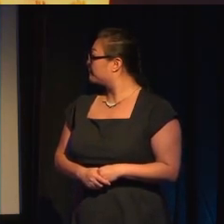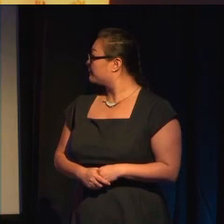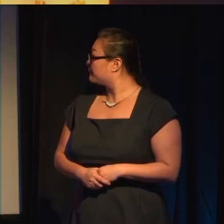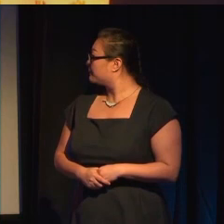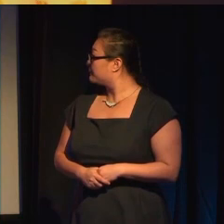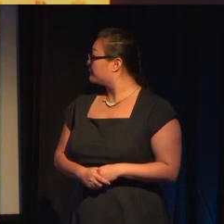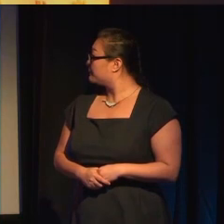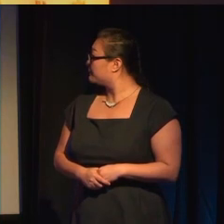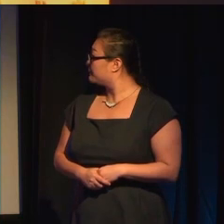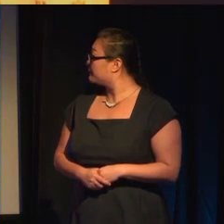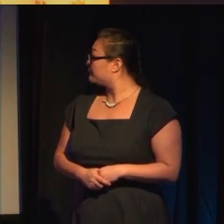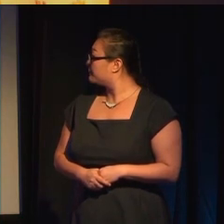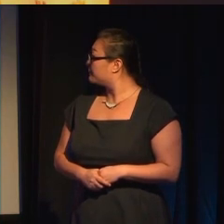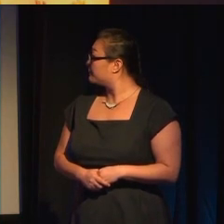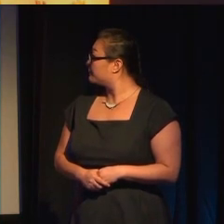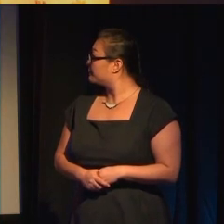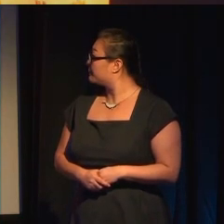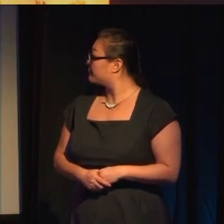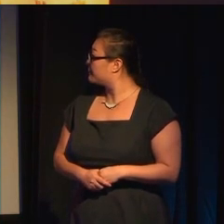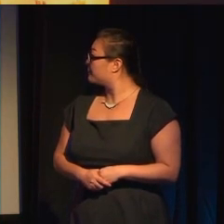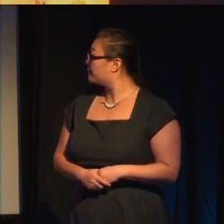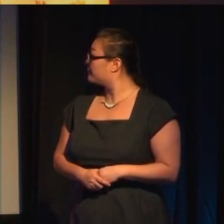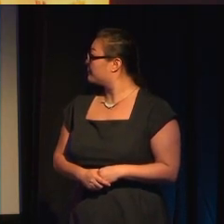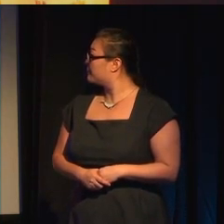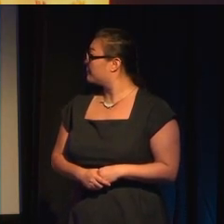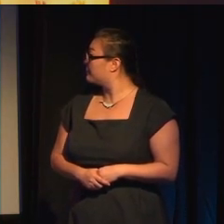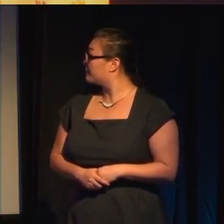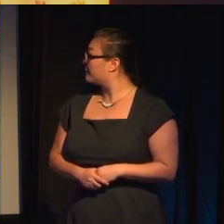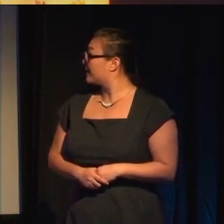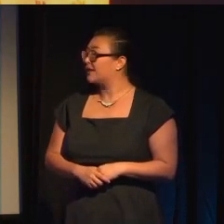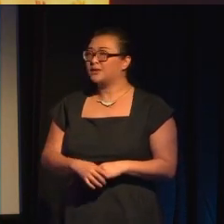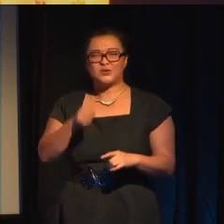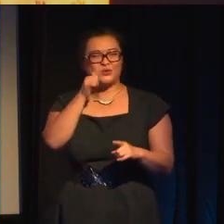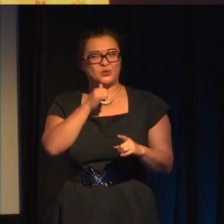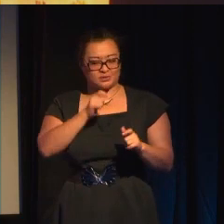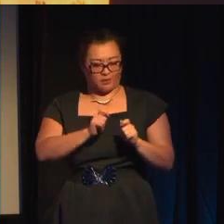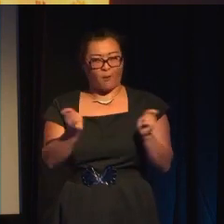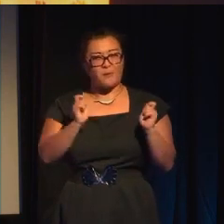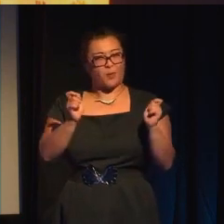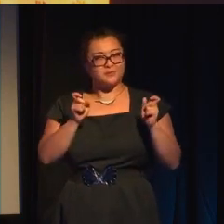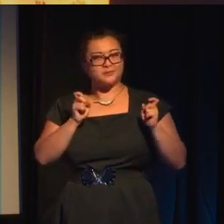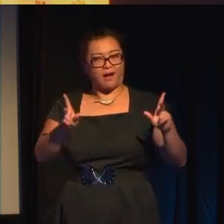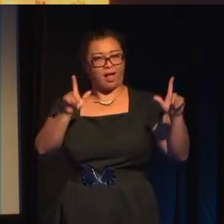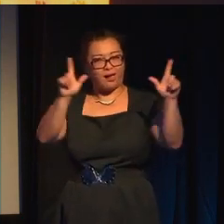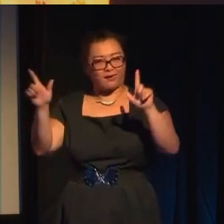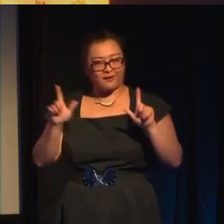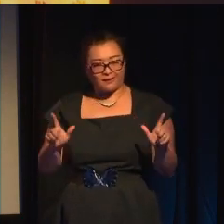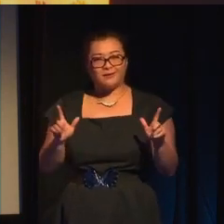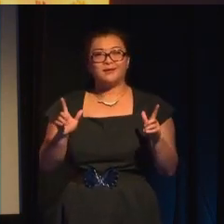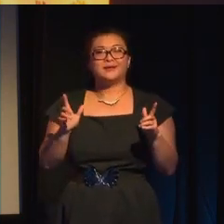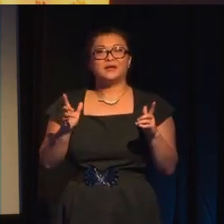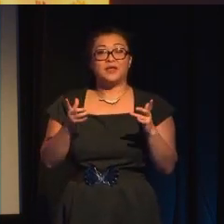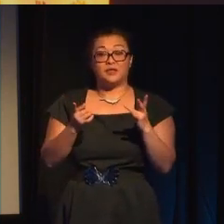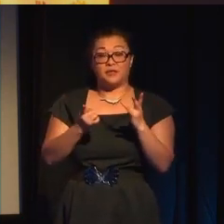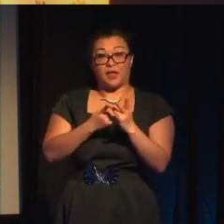And the other advantage of working in the sort of comic book sphere is, as I mentioned earlier about the Inciting Incident, you have,